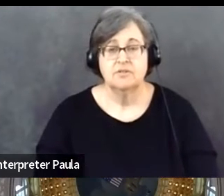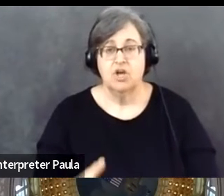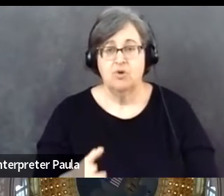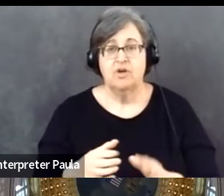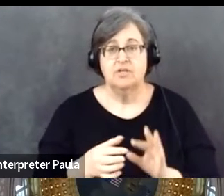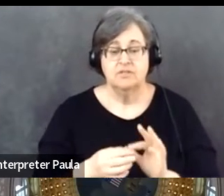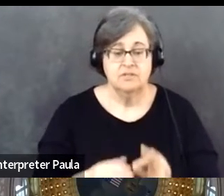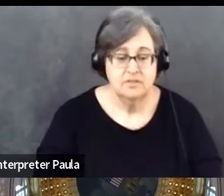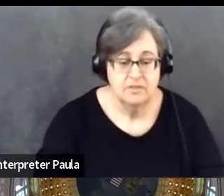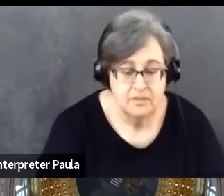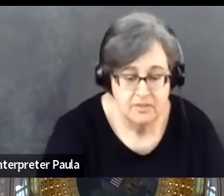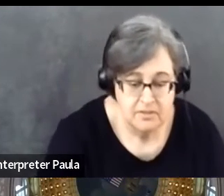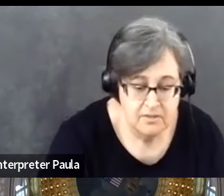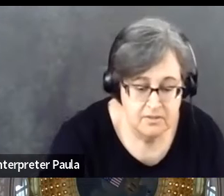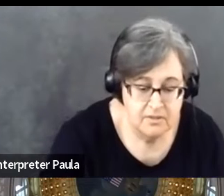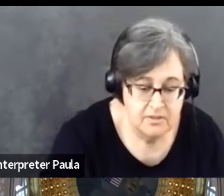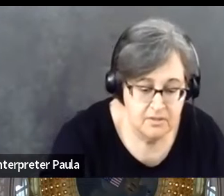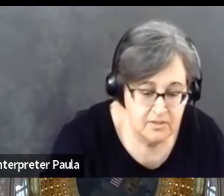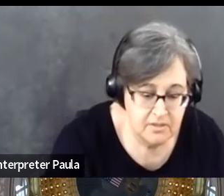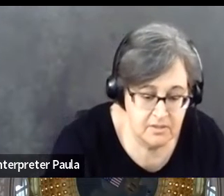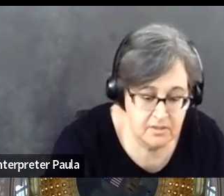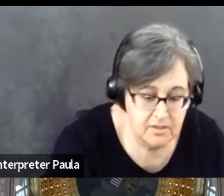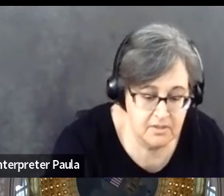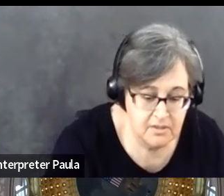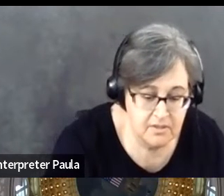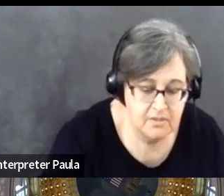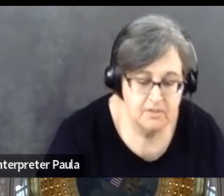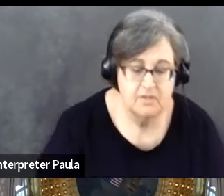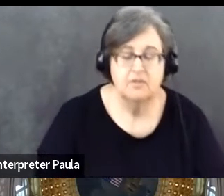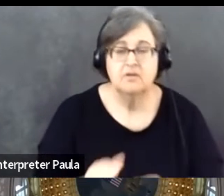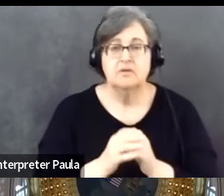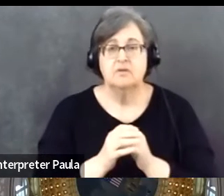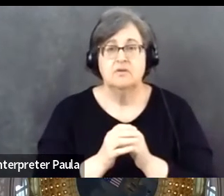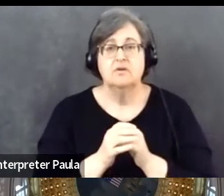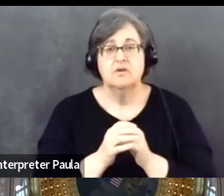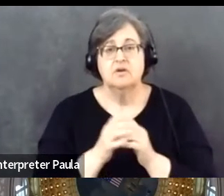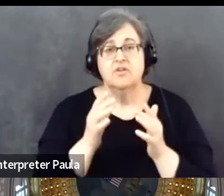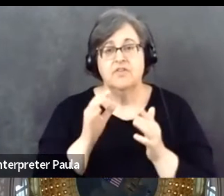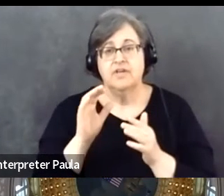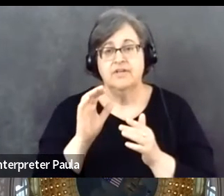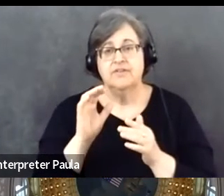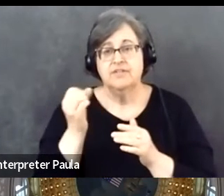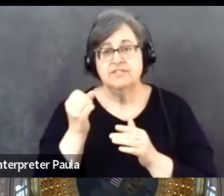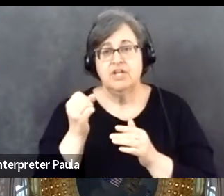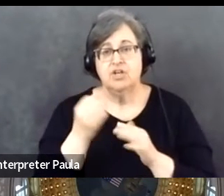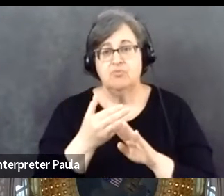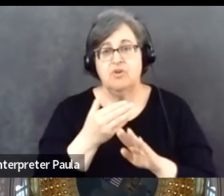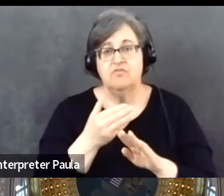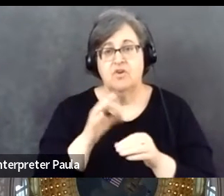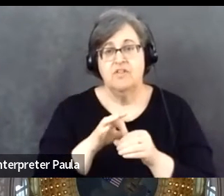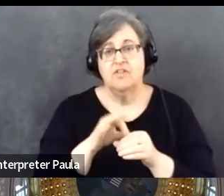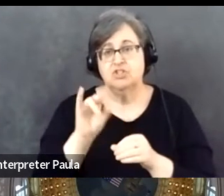the county auditor's offices are open the Saturday before the election. So that would be June